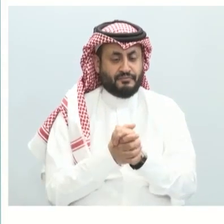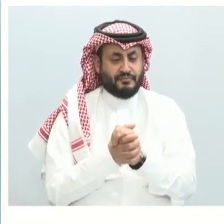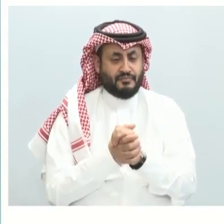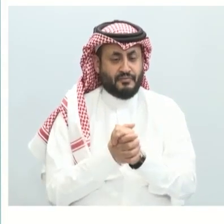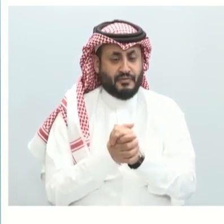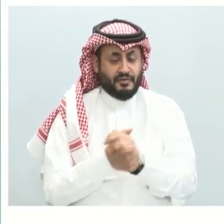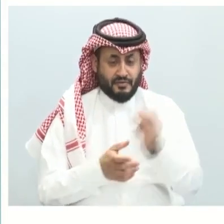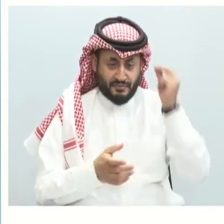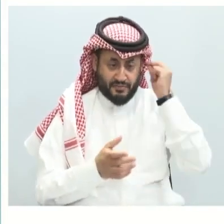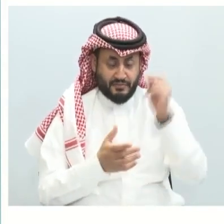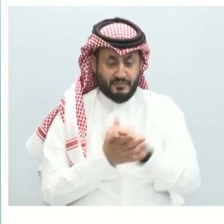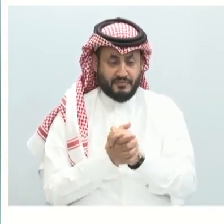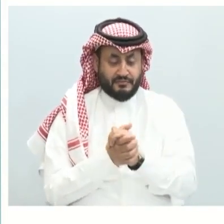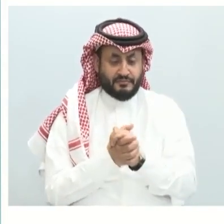can